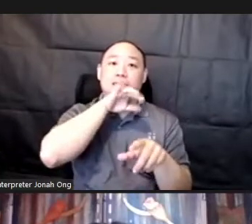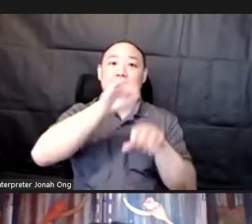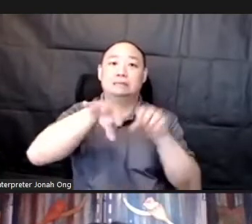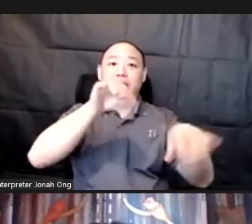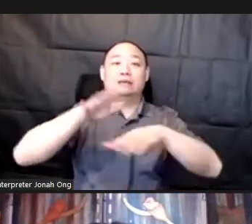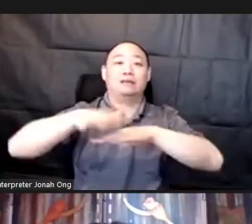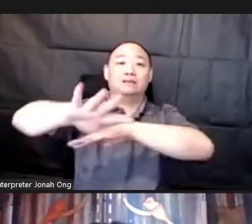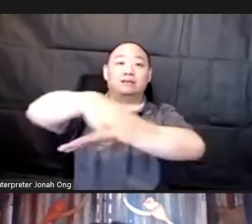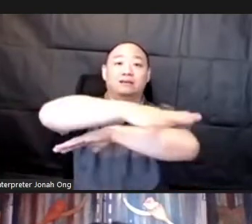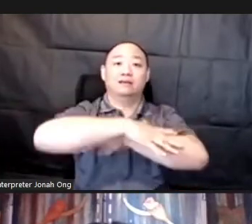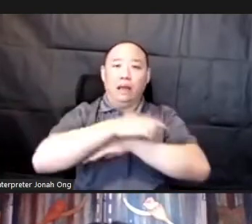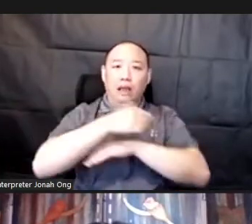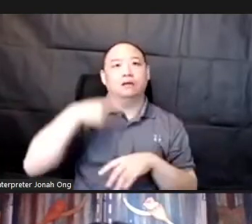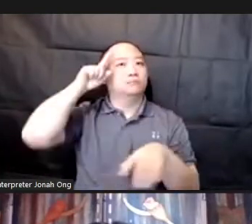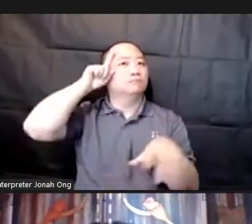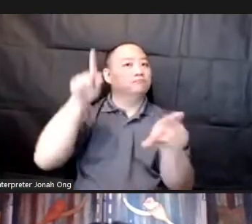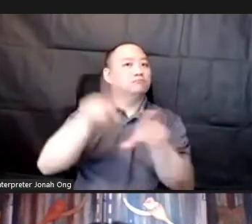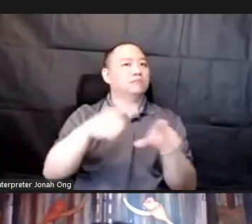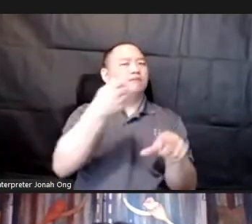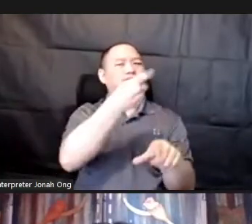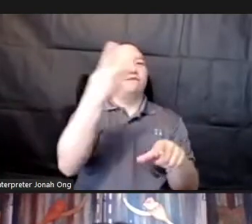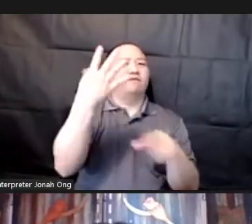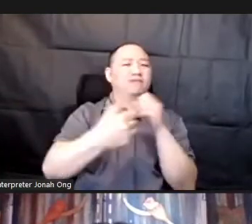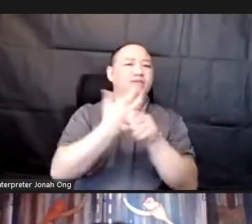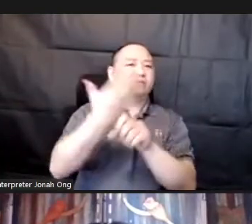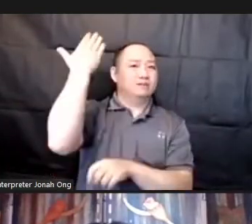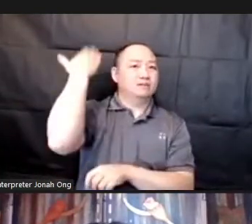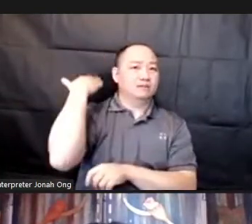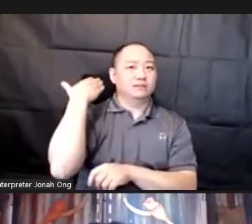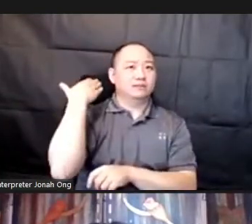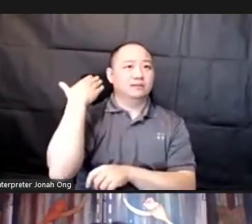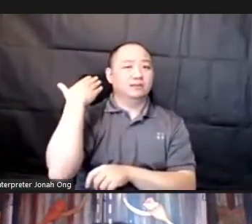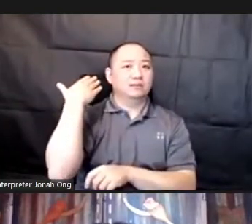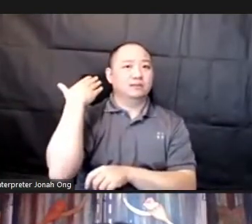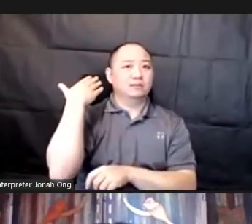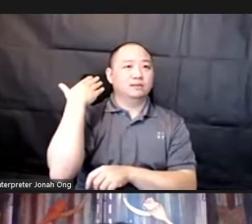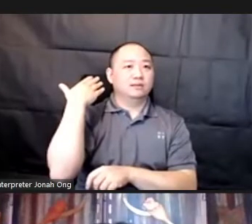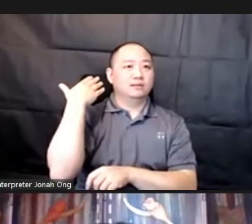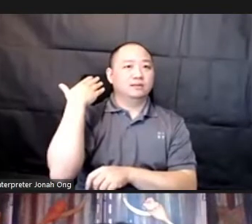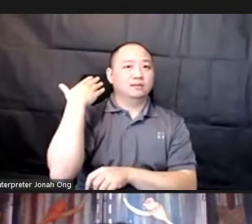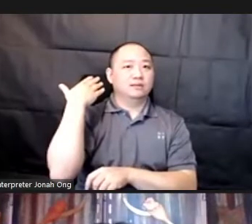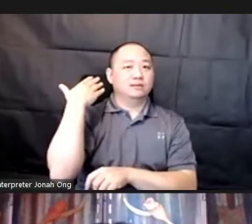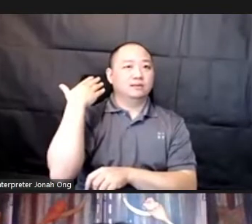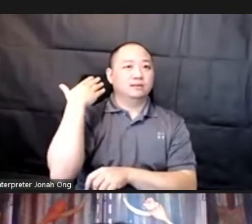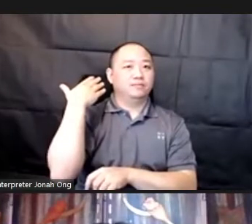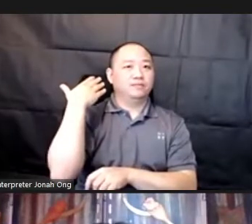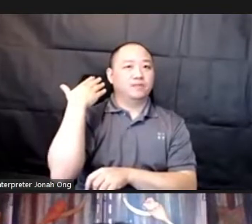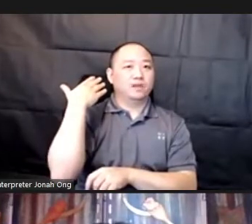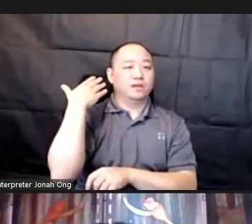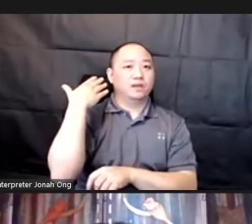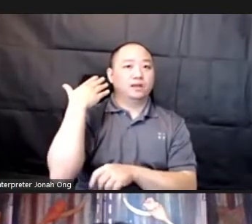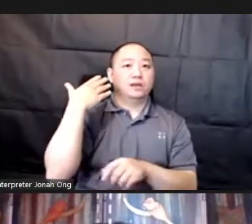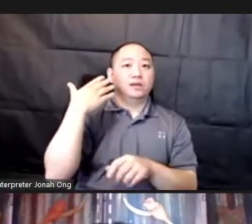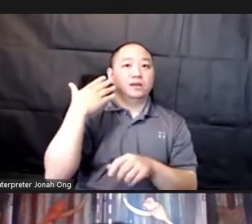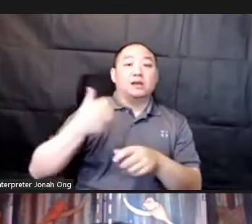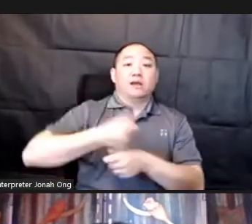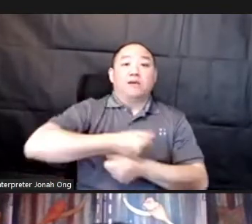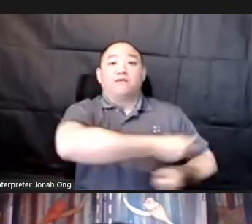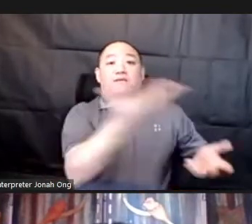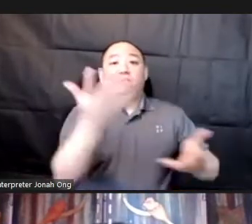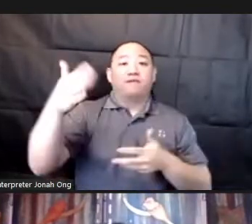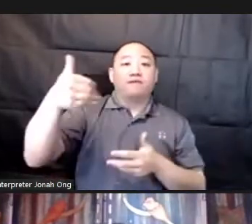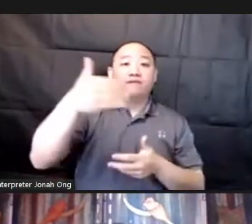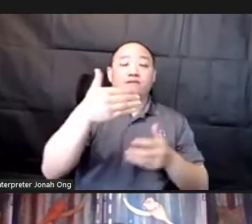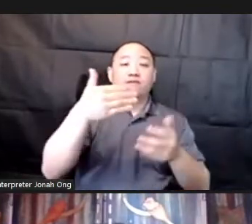this. Because a few years back, Greenpeace published a report to highlight that fishing net is also one of the contributing factors to